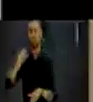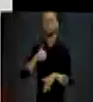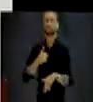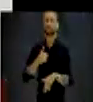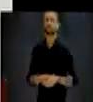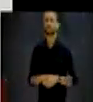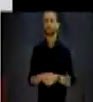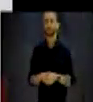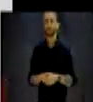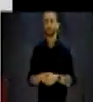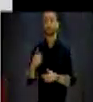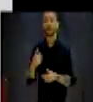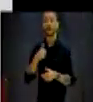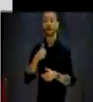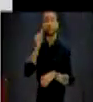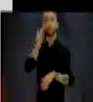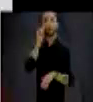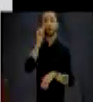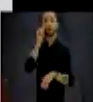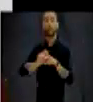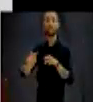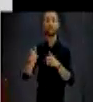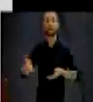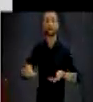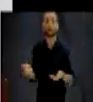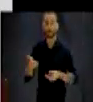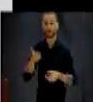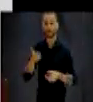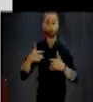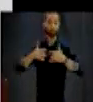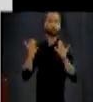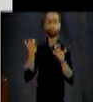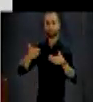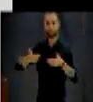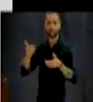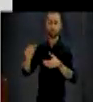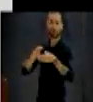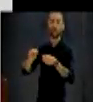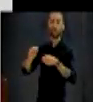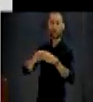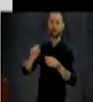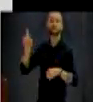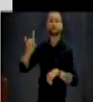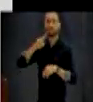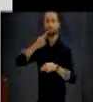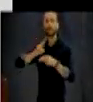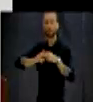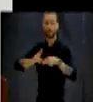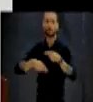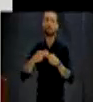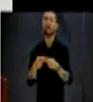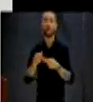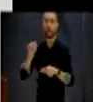I'm calling in today. I was happy to hear previous commenters talk about the abuse of the